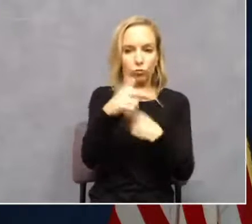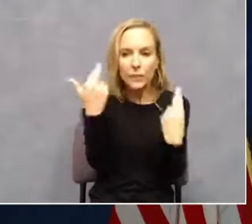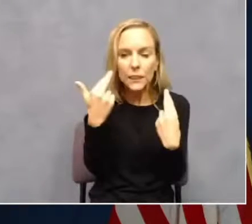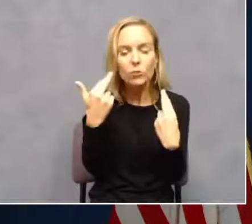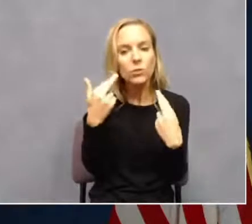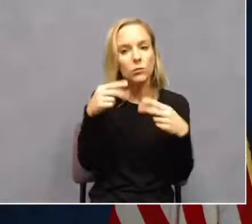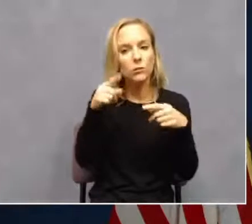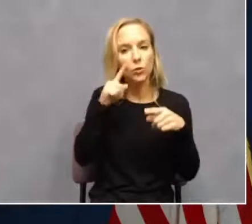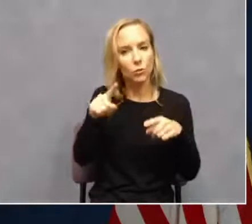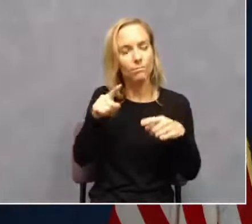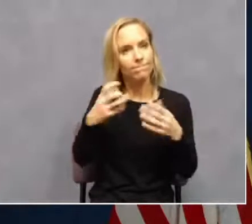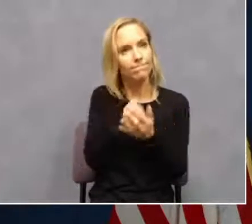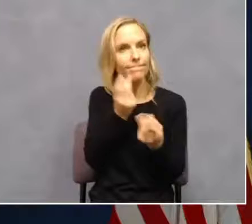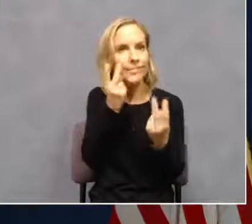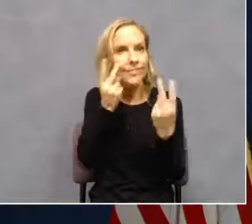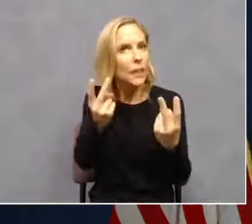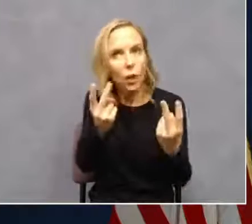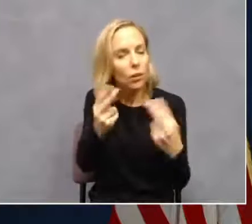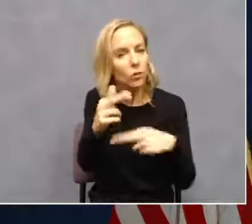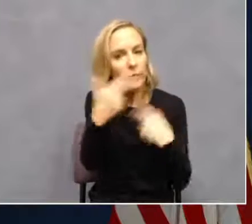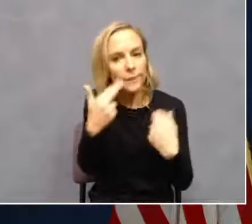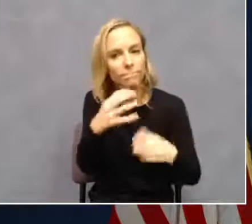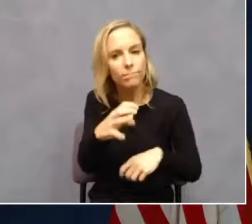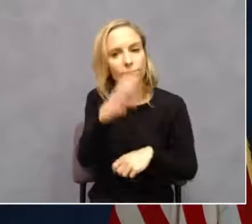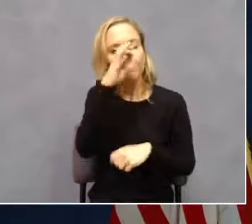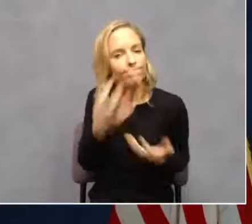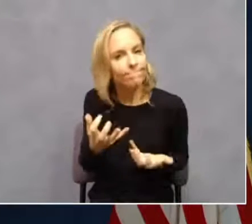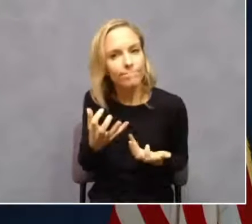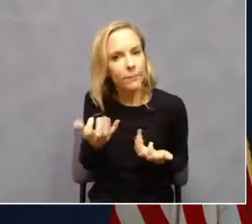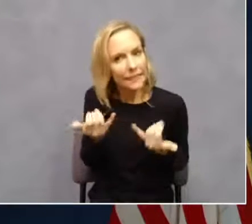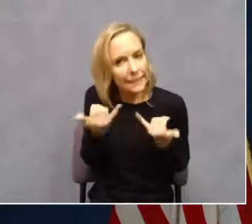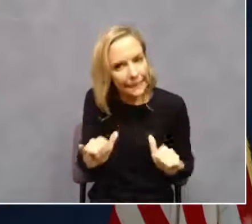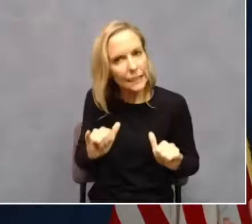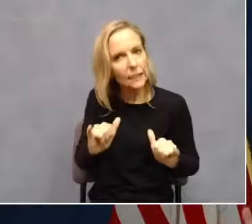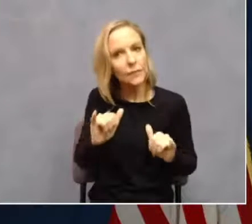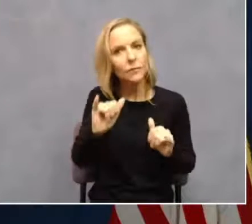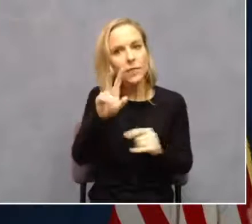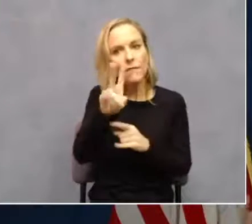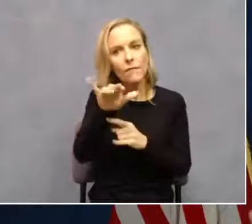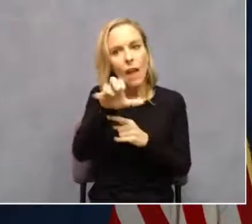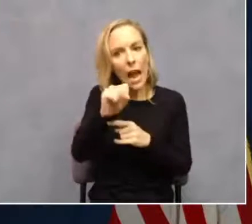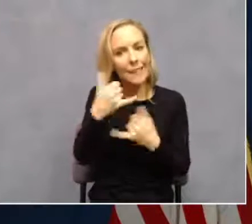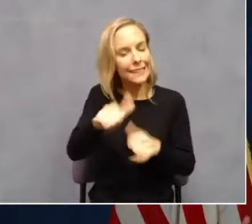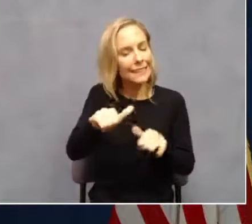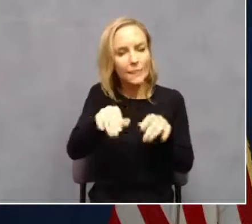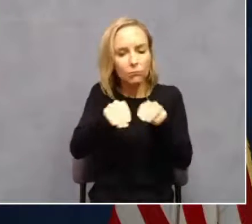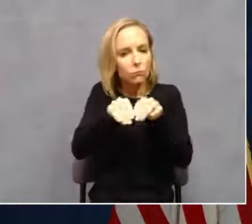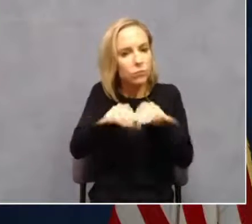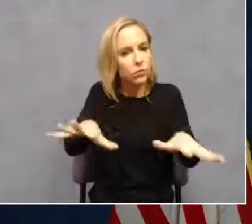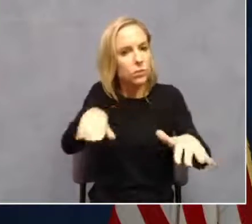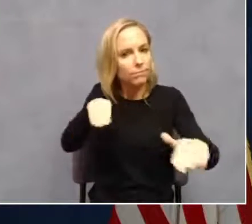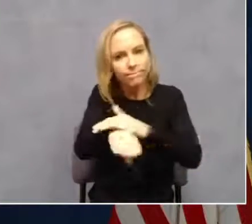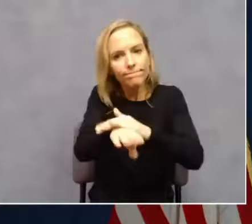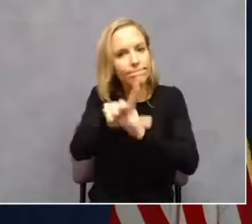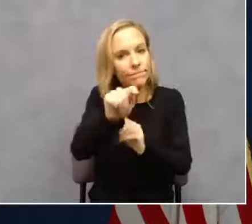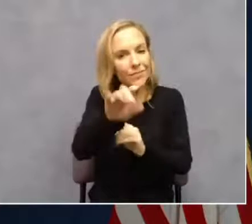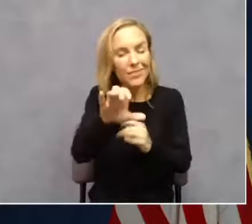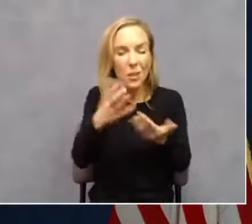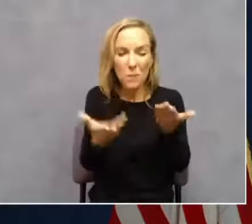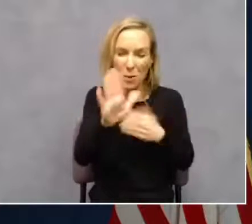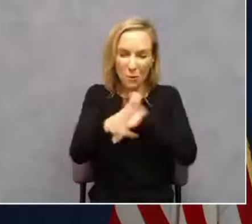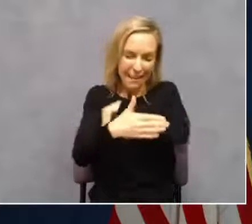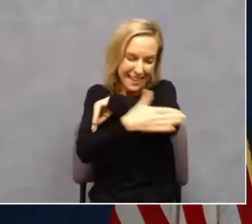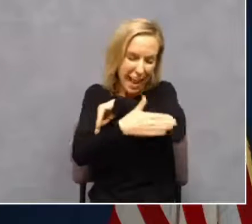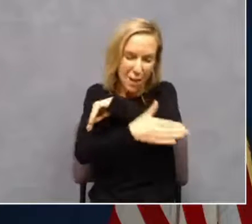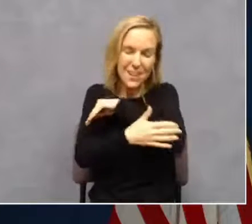people, we're still seeing the virus get in. And that's because if your county is red, maybe even orange,